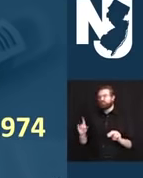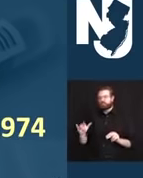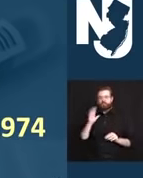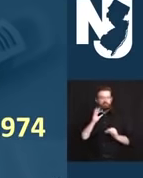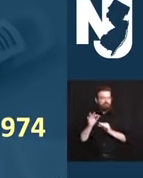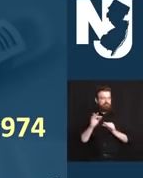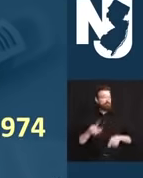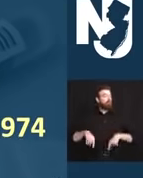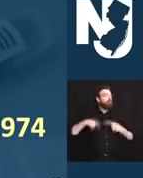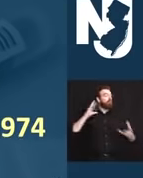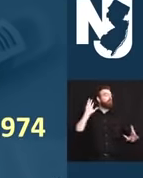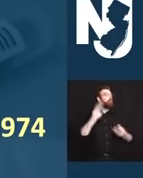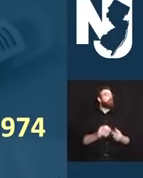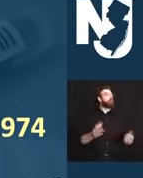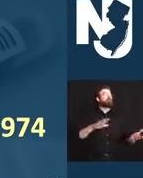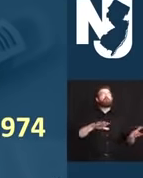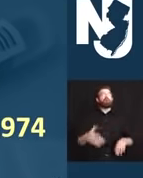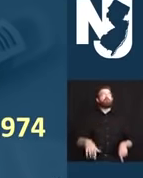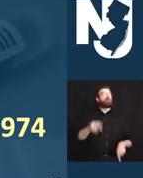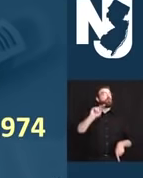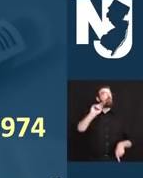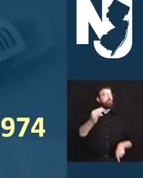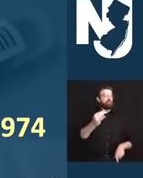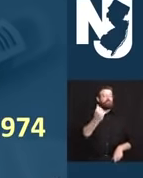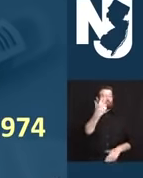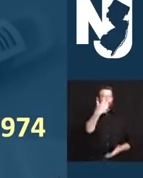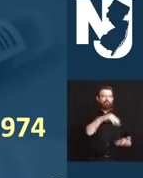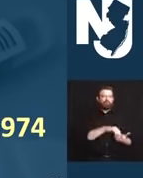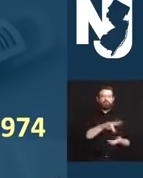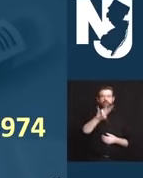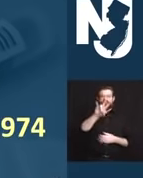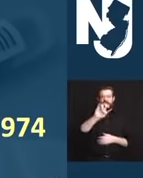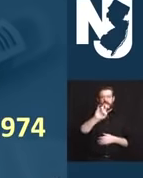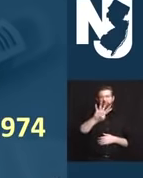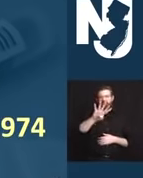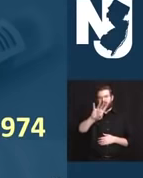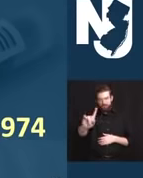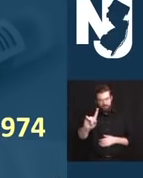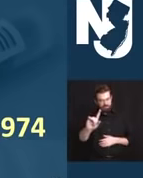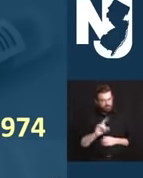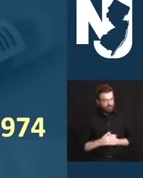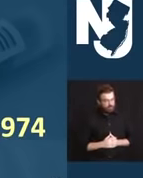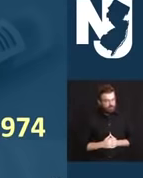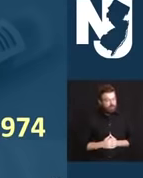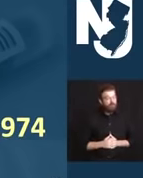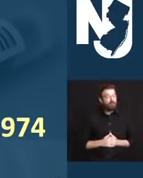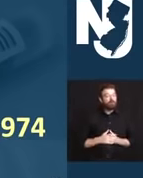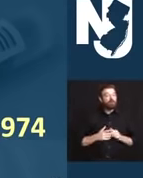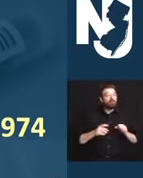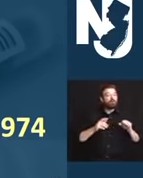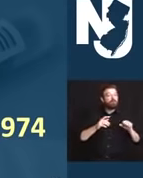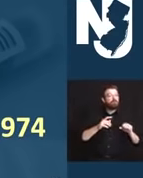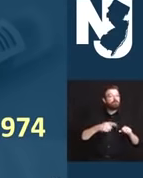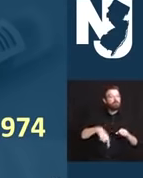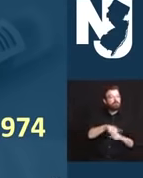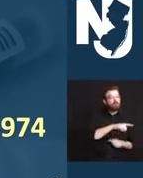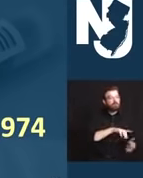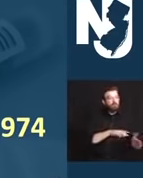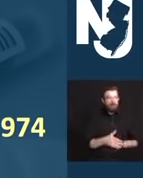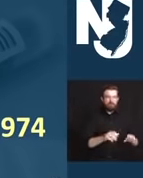13,741 lab-confirmed losses of lives, and the number of probable deaths remains at